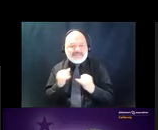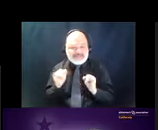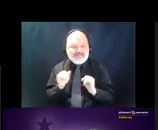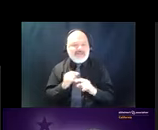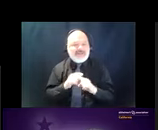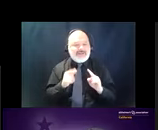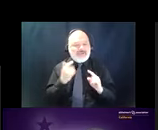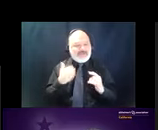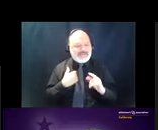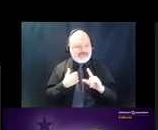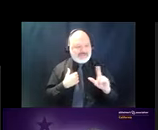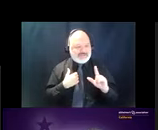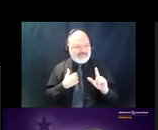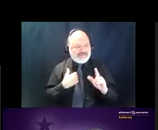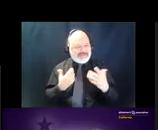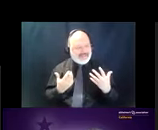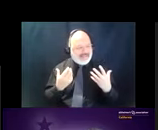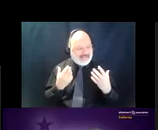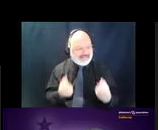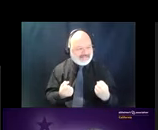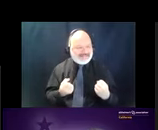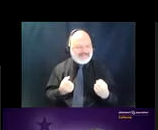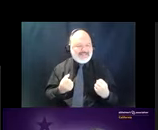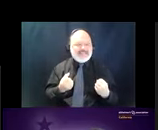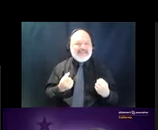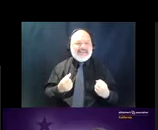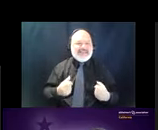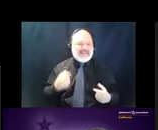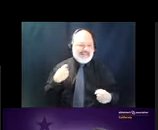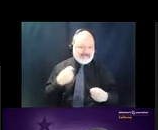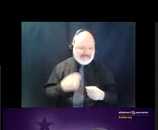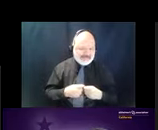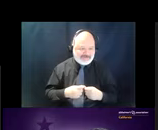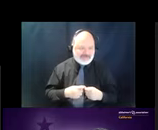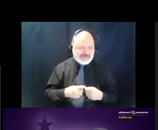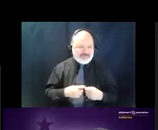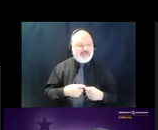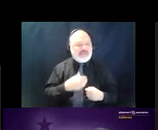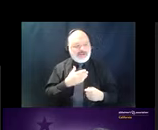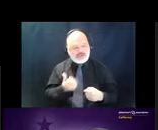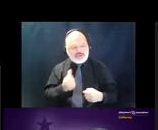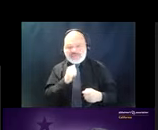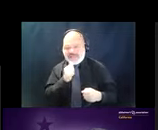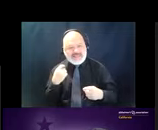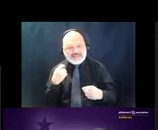to the left also healthy Latino older adults and healthy older adults